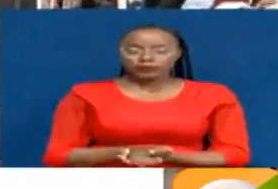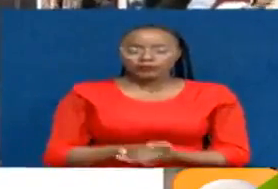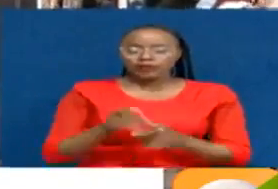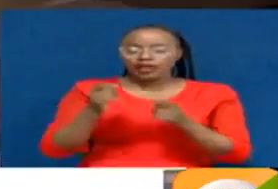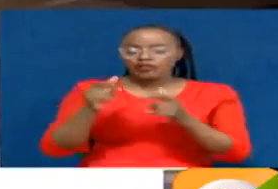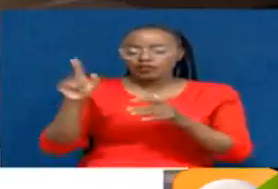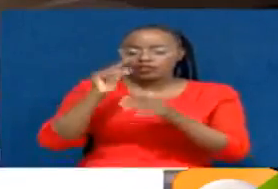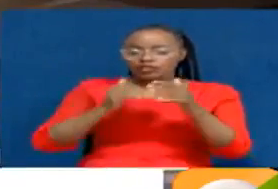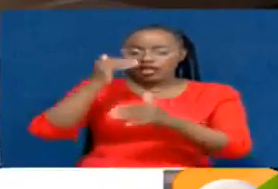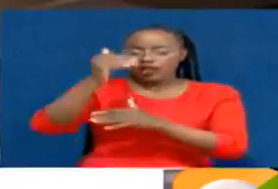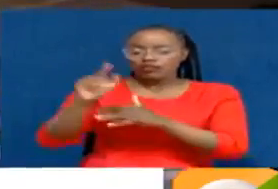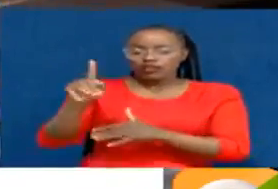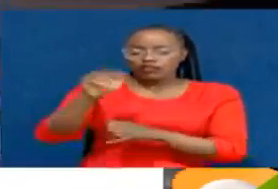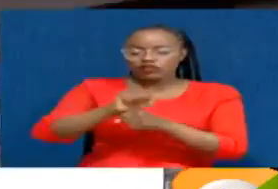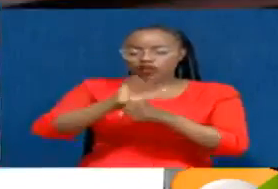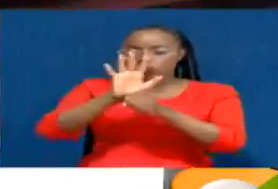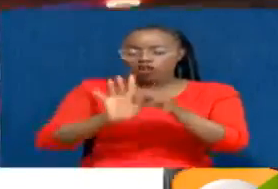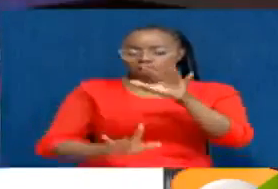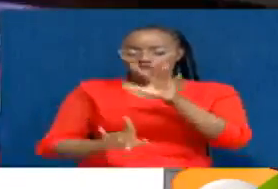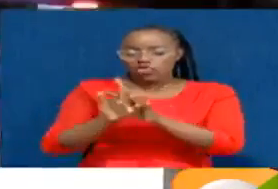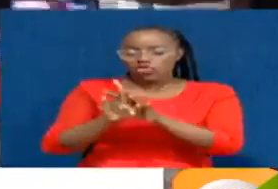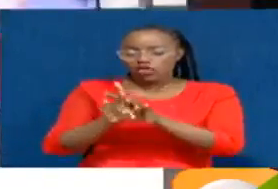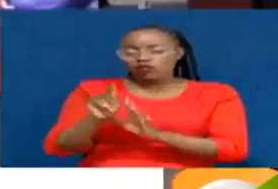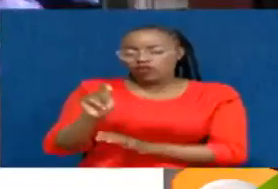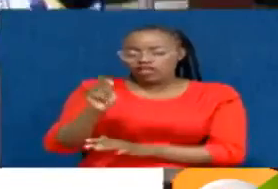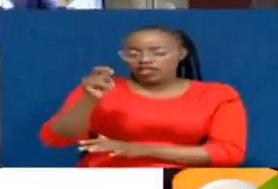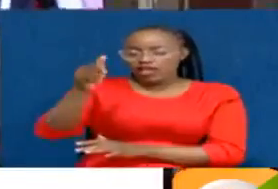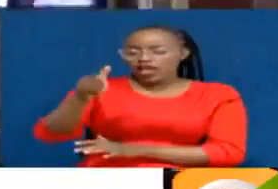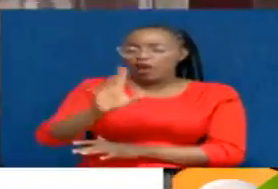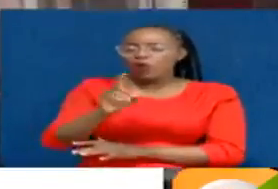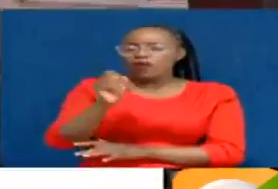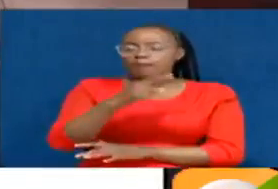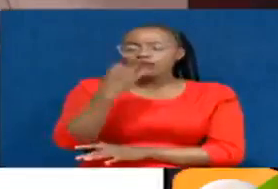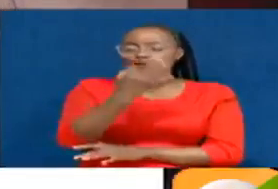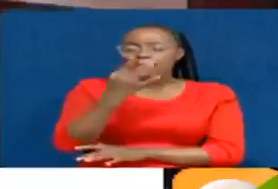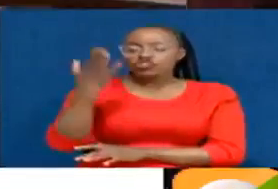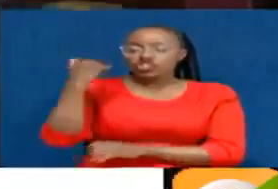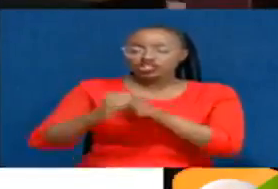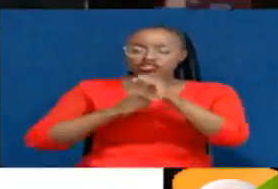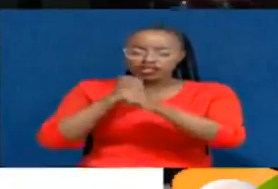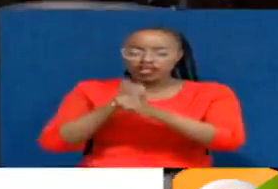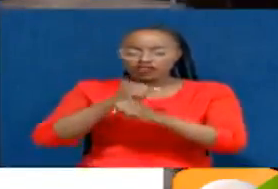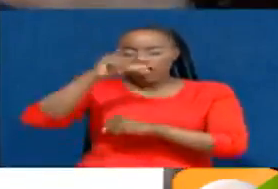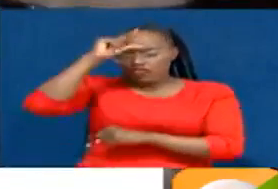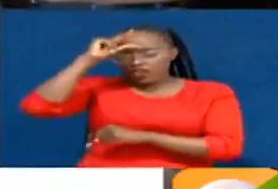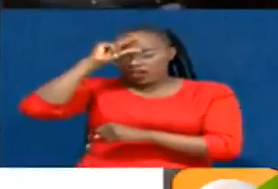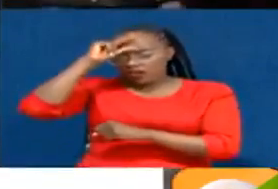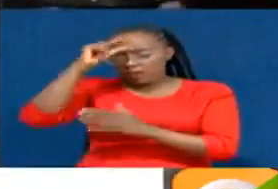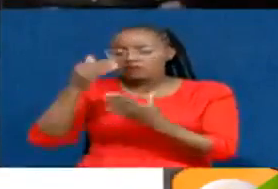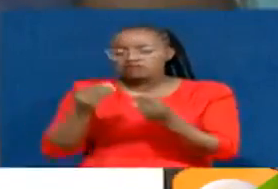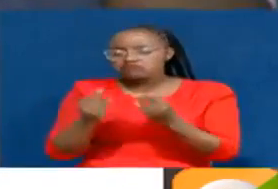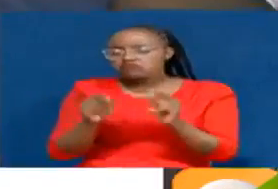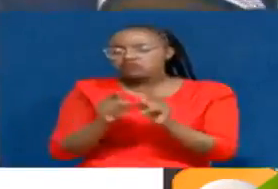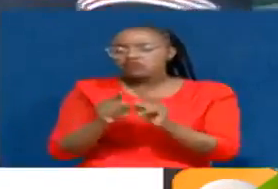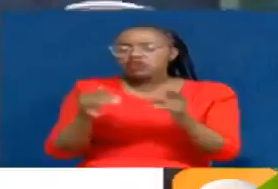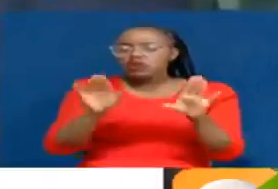A few days after the first coronavirus case was reported in the country in March last year, the government responded to the pandemic